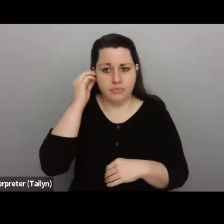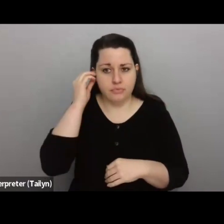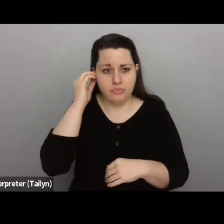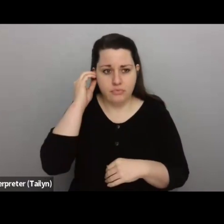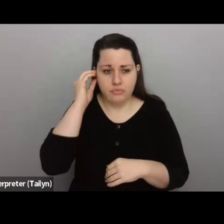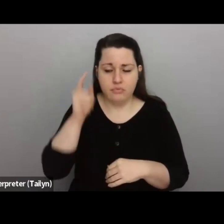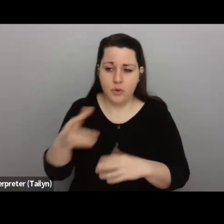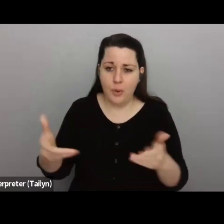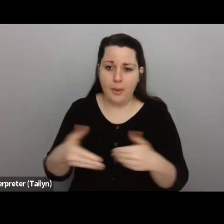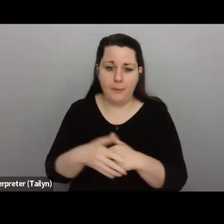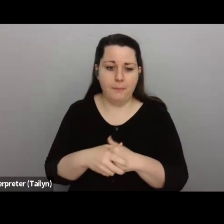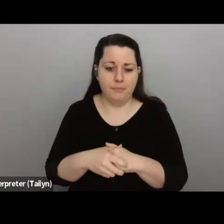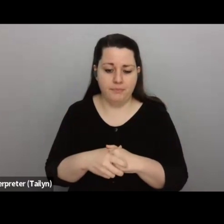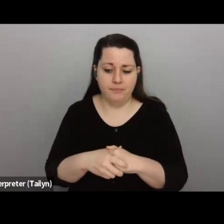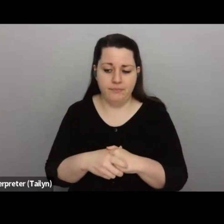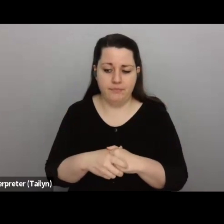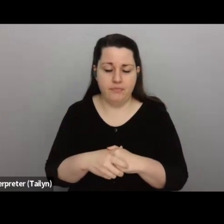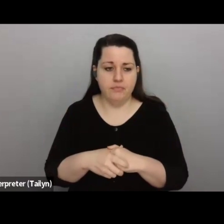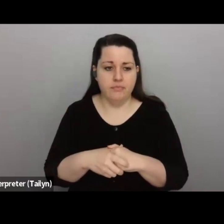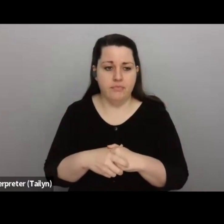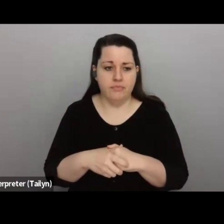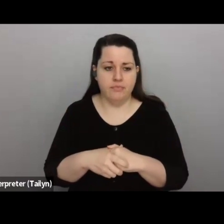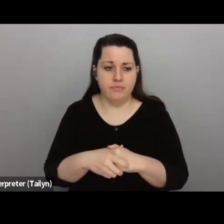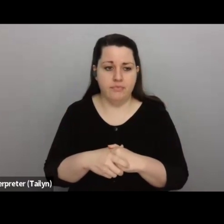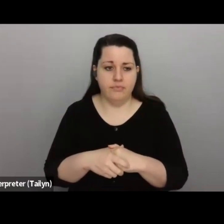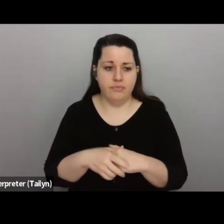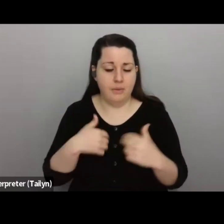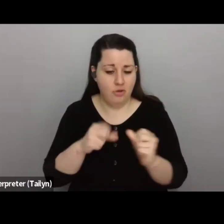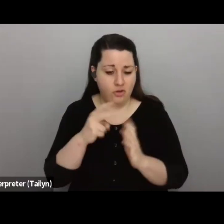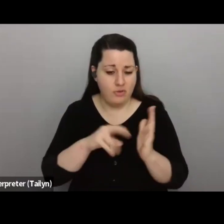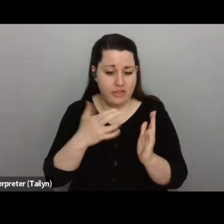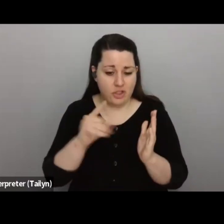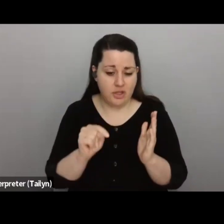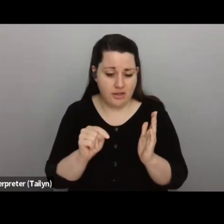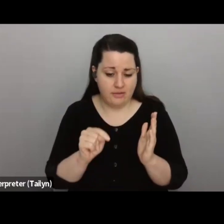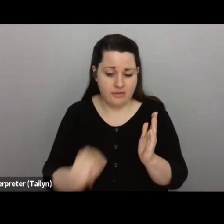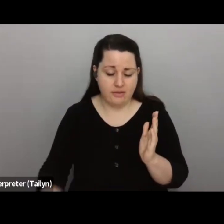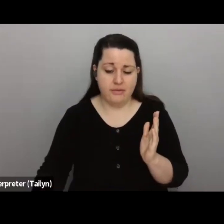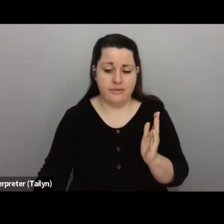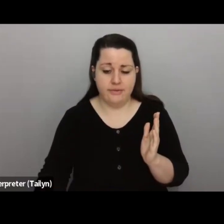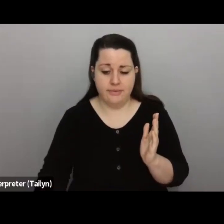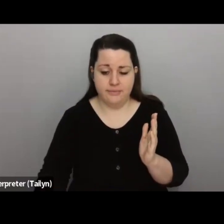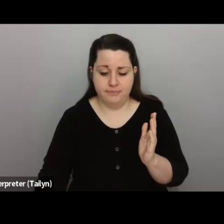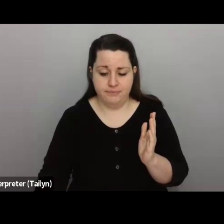You're welcome. And I'm trying to read the things in the chat. Uh,